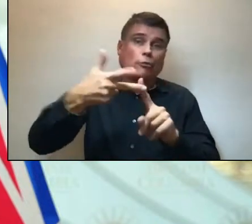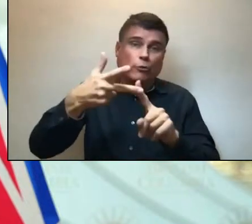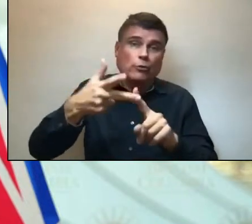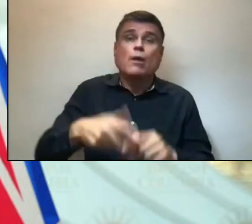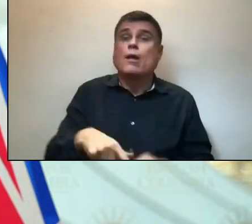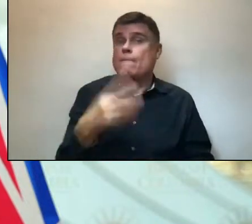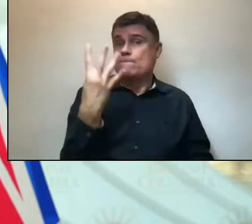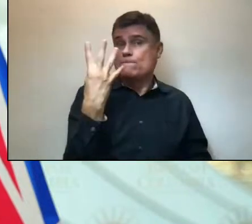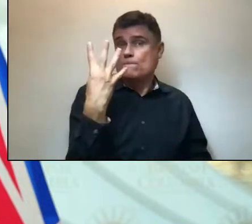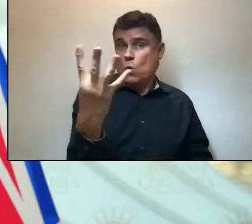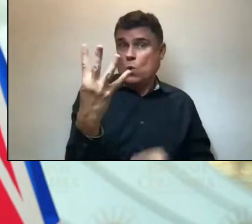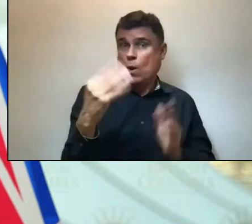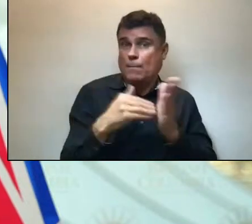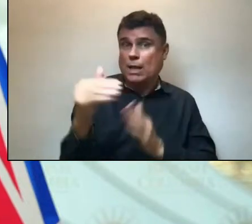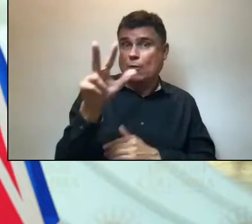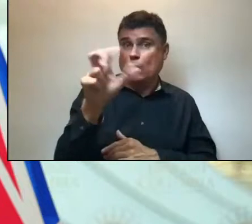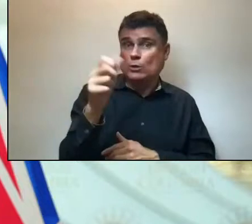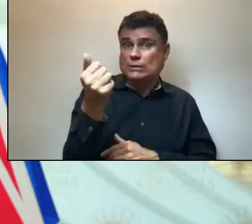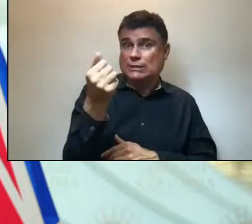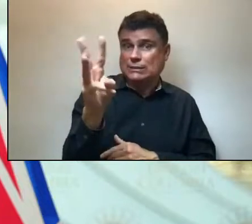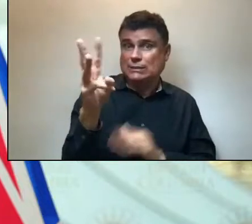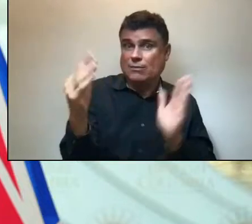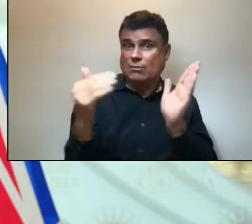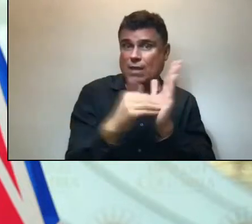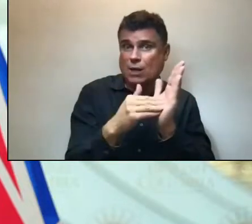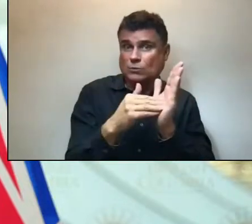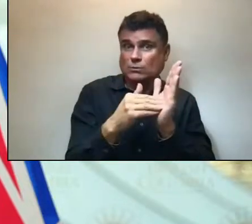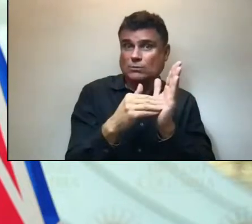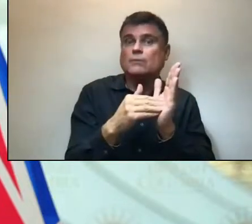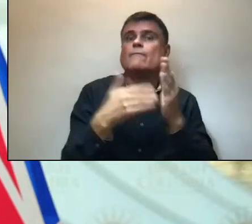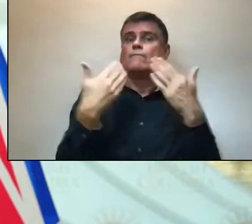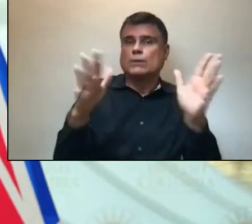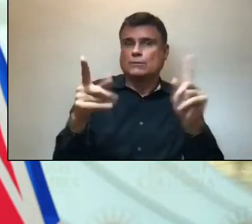4,316,478 first doses have been administered in BC,